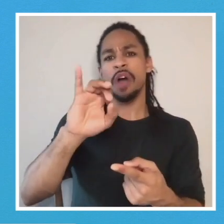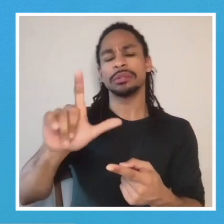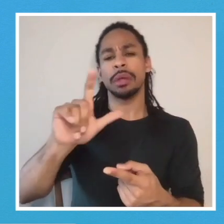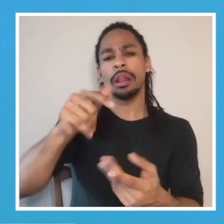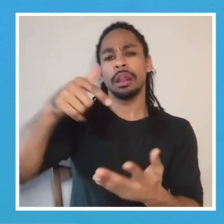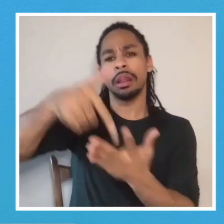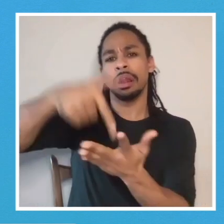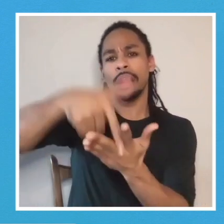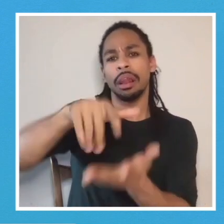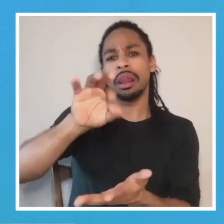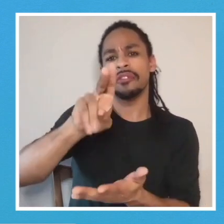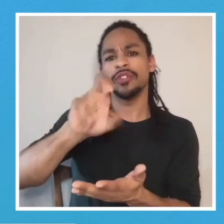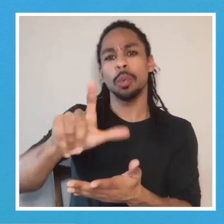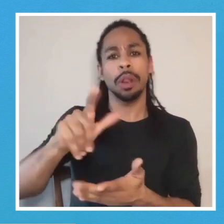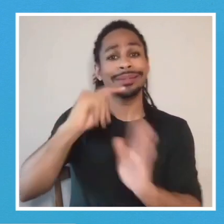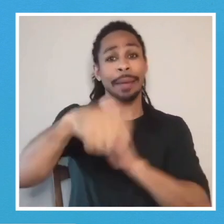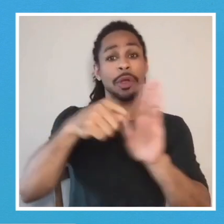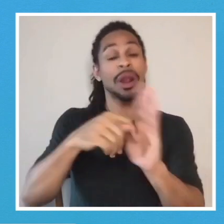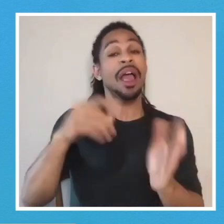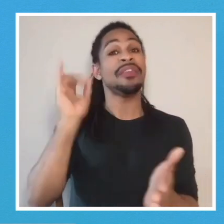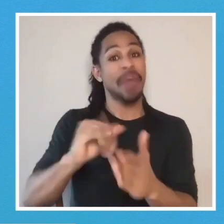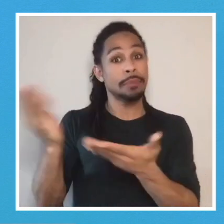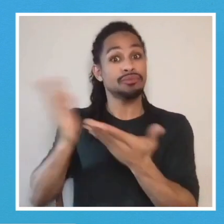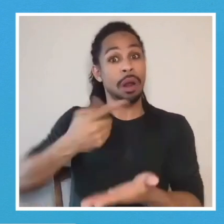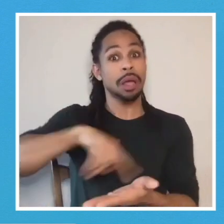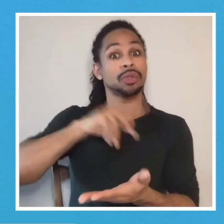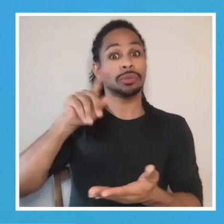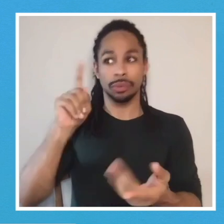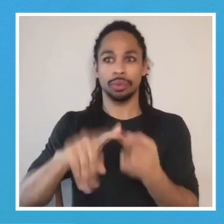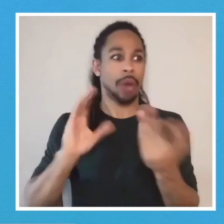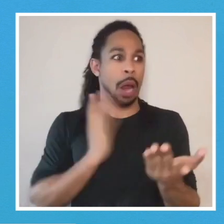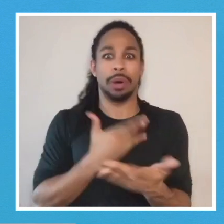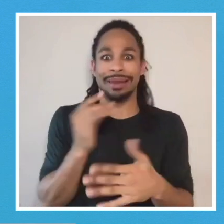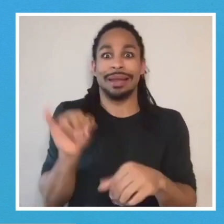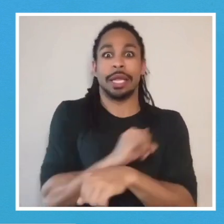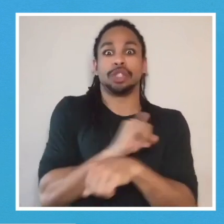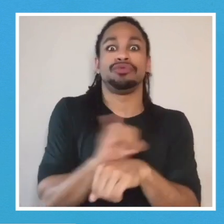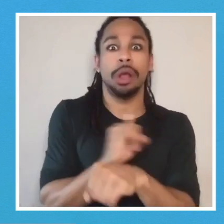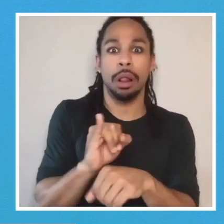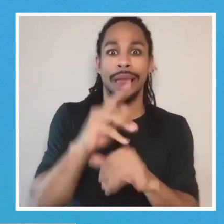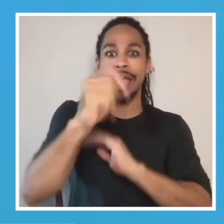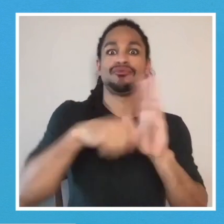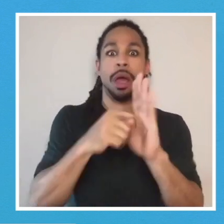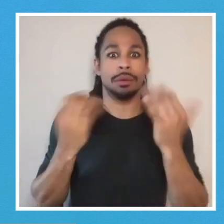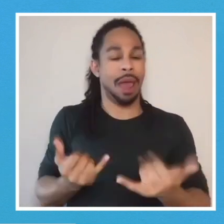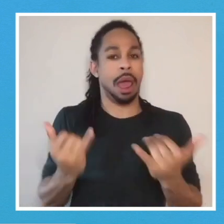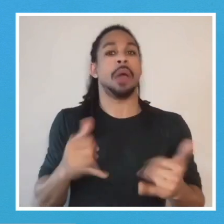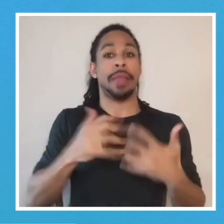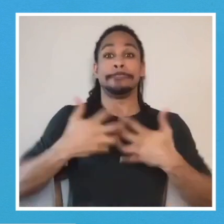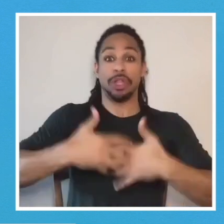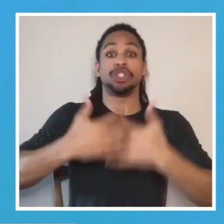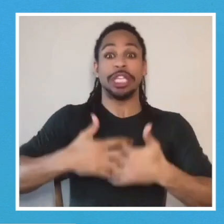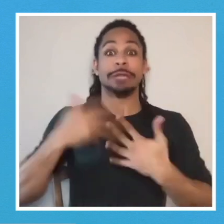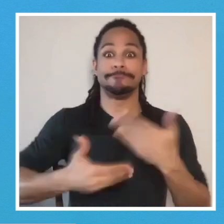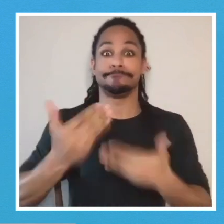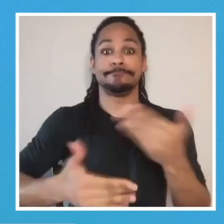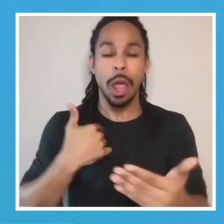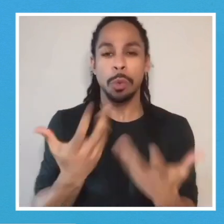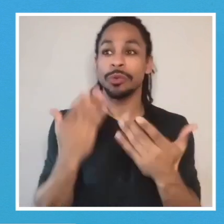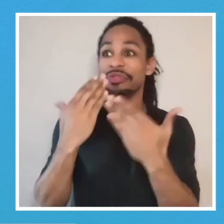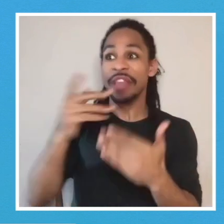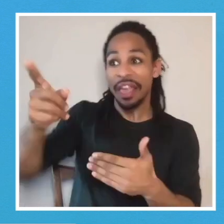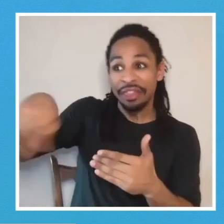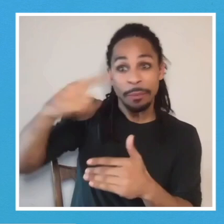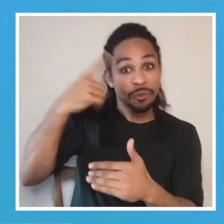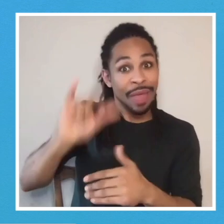us a technological era and the industrial era. And I want to thank them for it. But we're ready to move on,